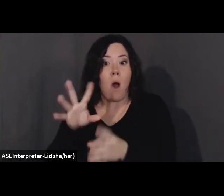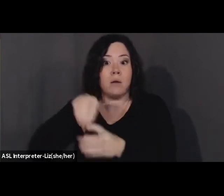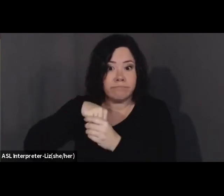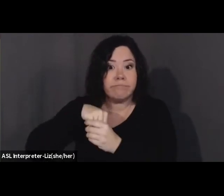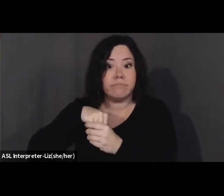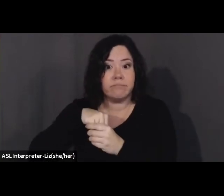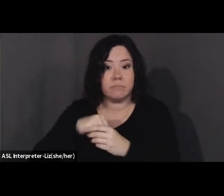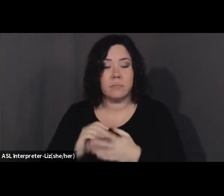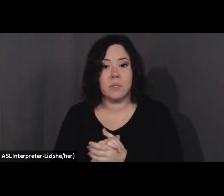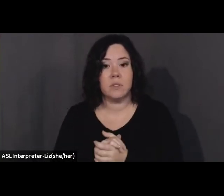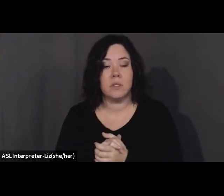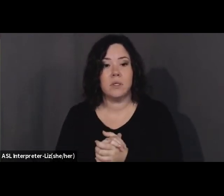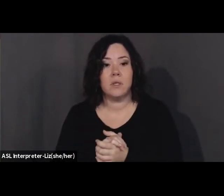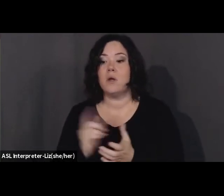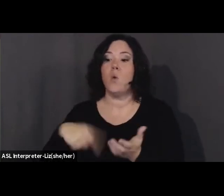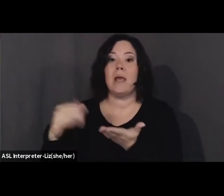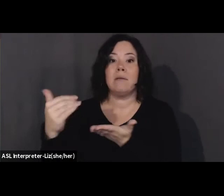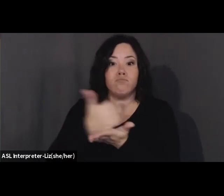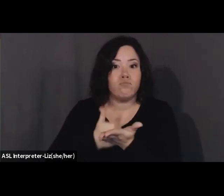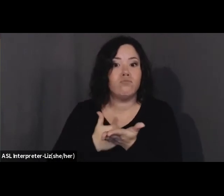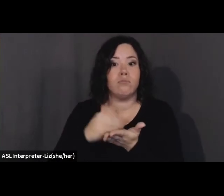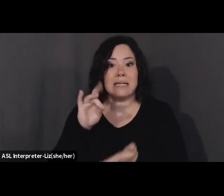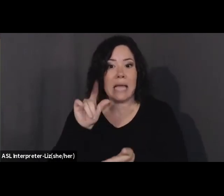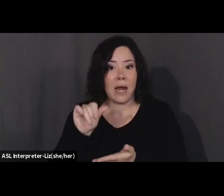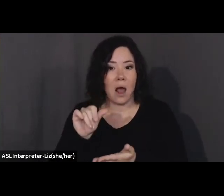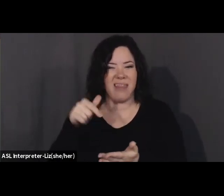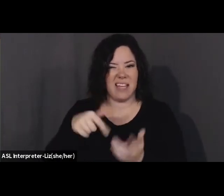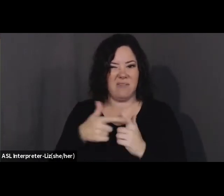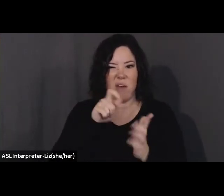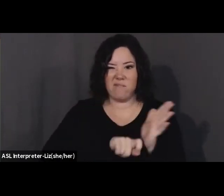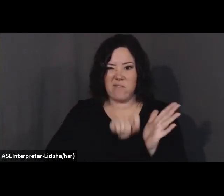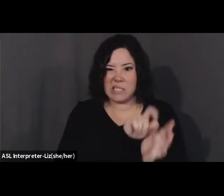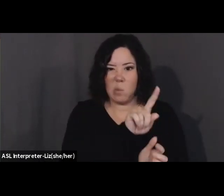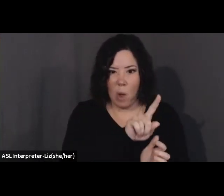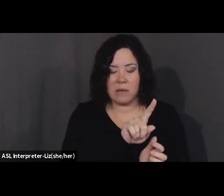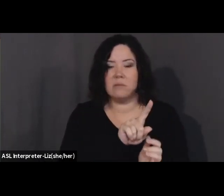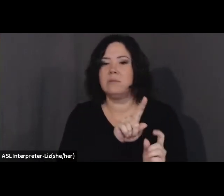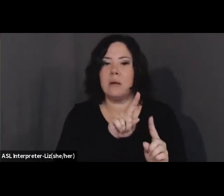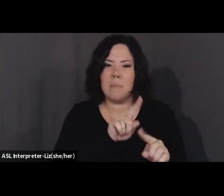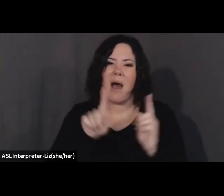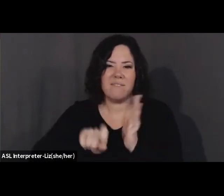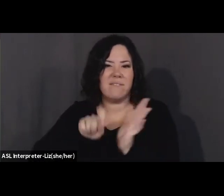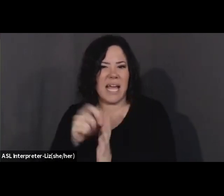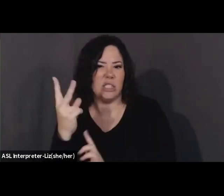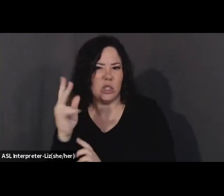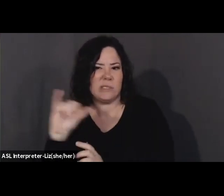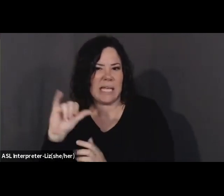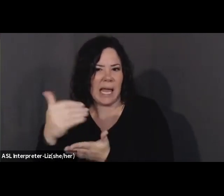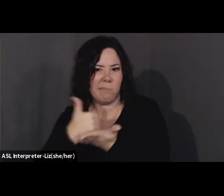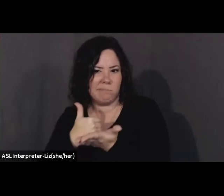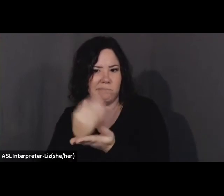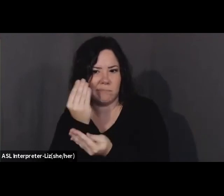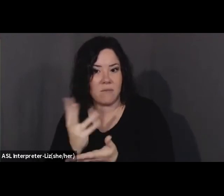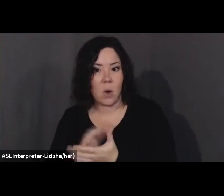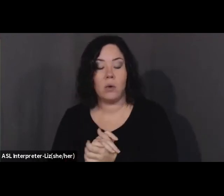We collected outcome data. This is all from phase 1, although we are collecting the same information for phase 2.